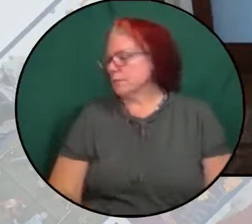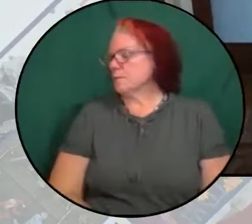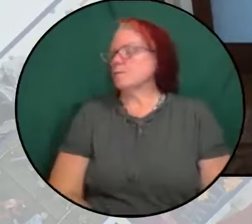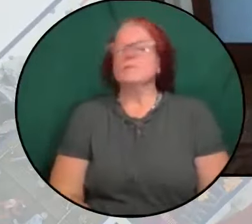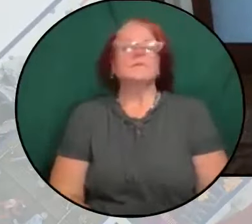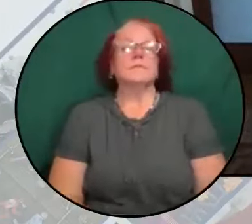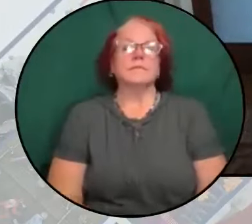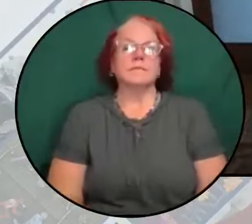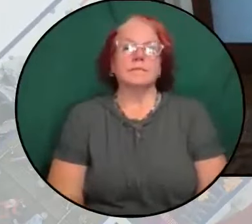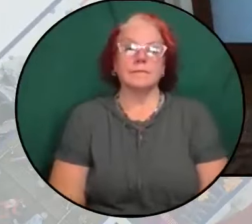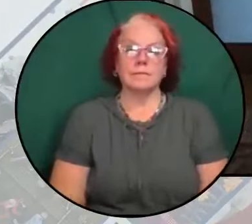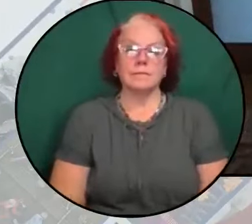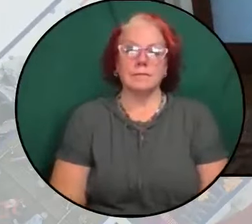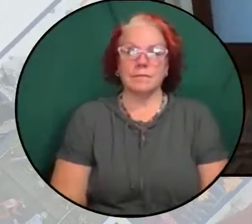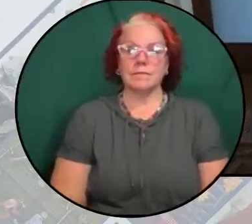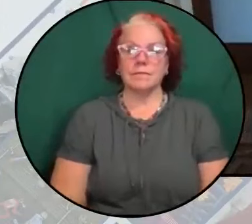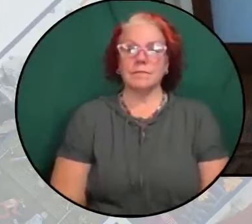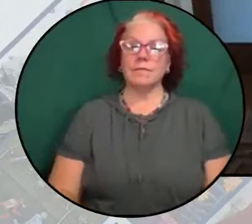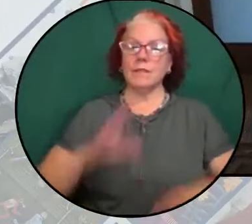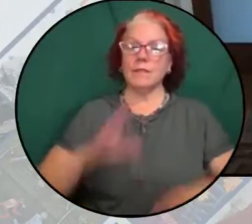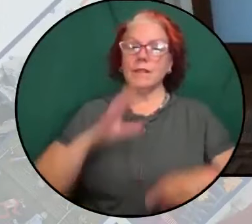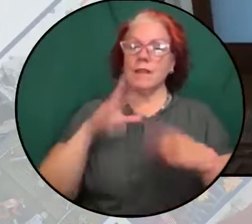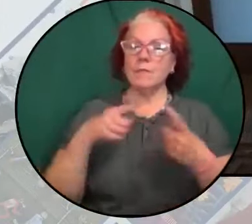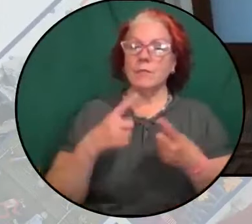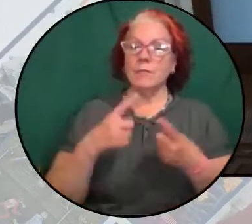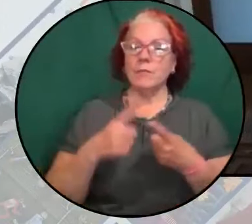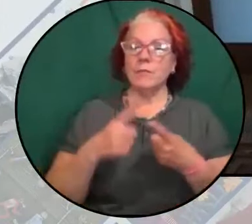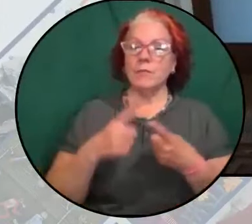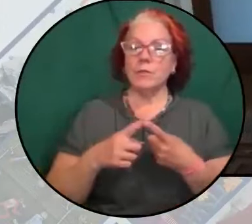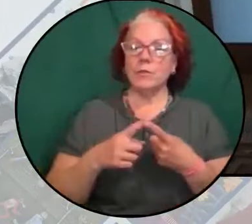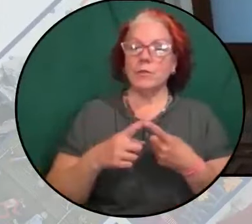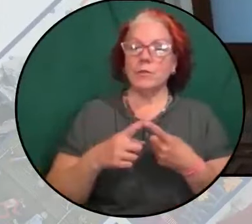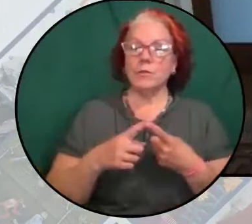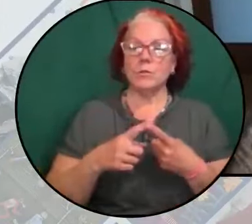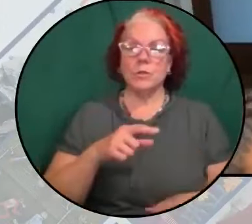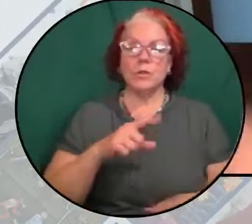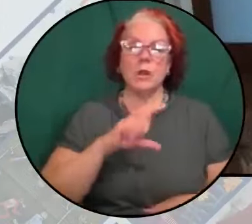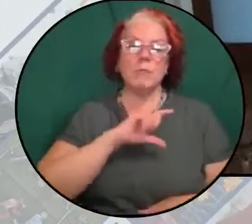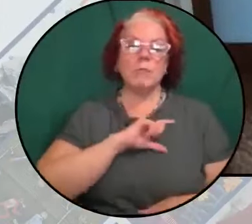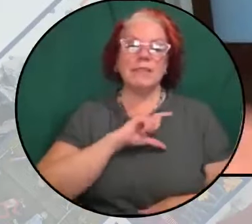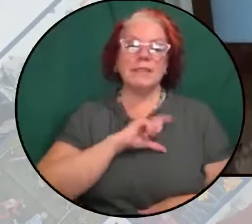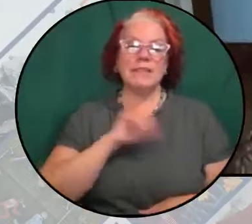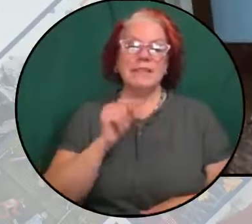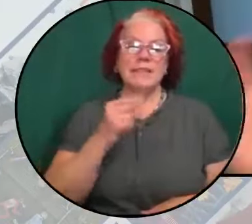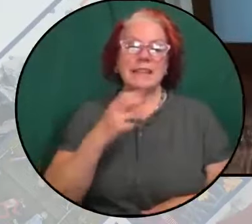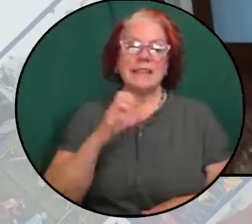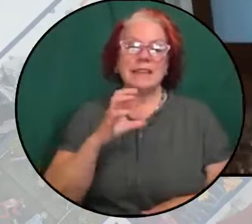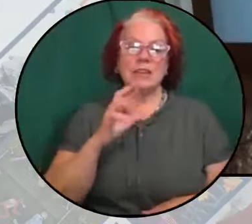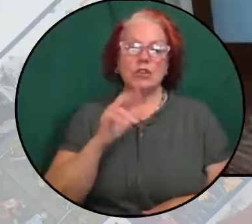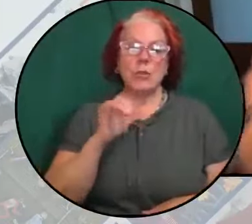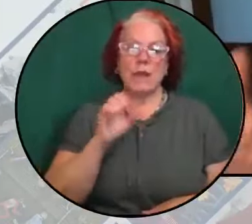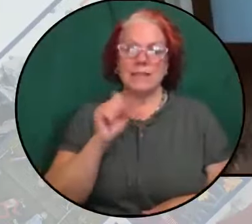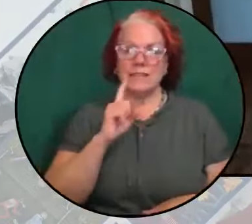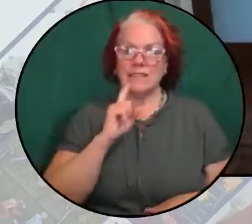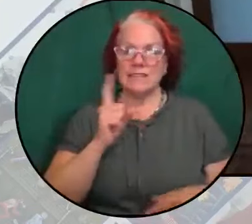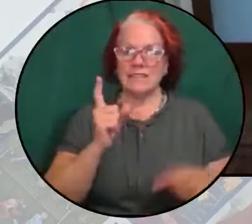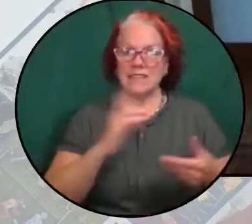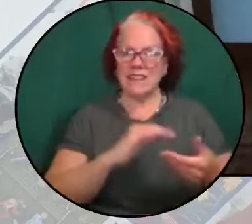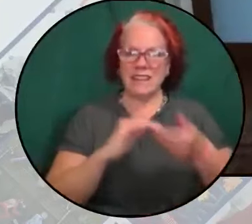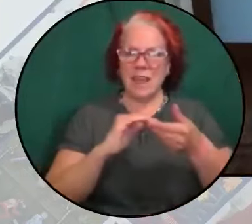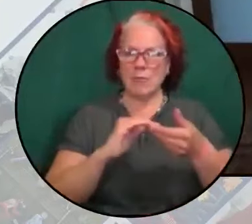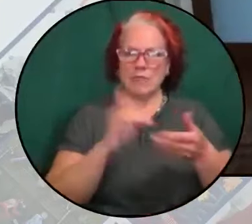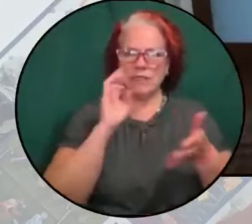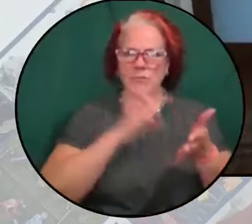first and I'm referring to um policing the crisis I'm referring to the collaborative study that Stuart Hall did